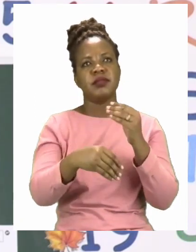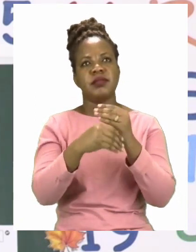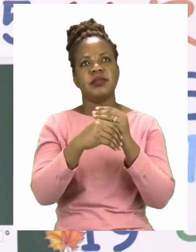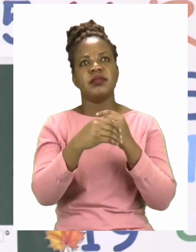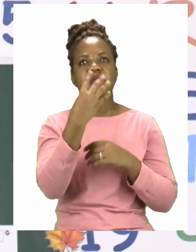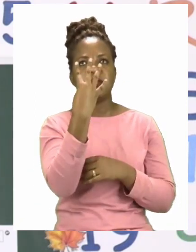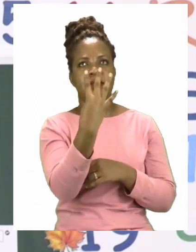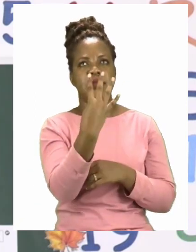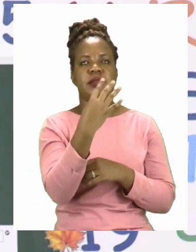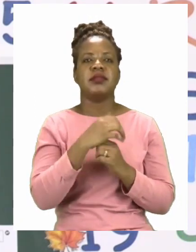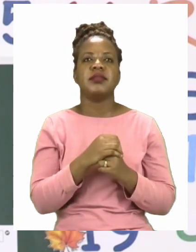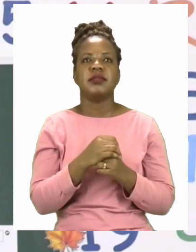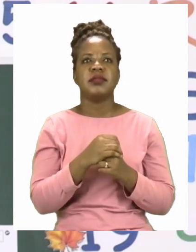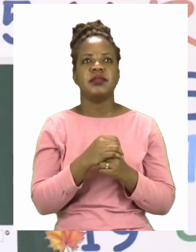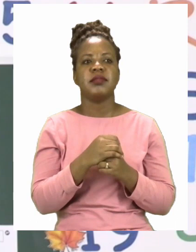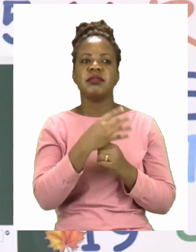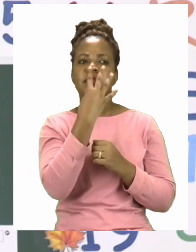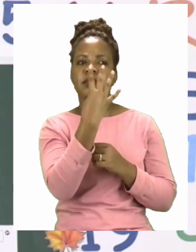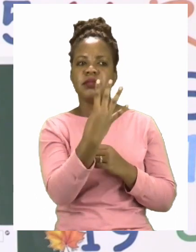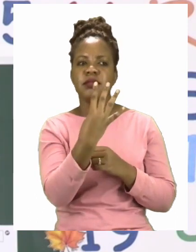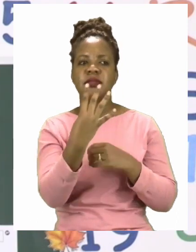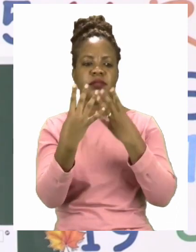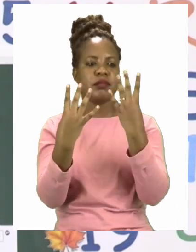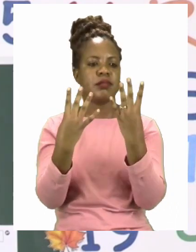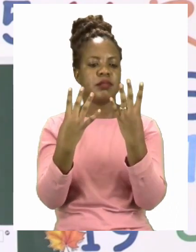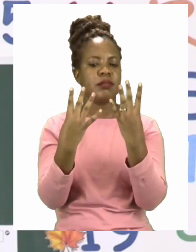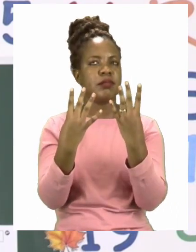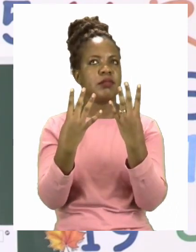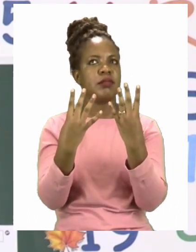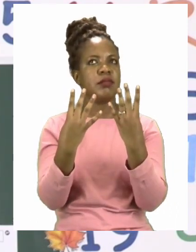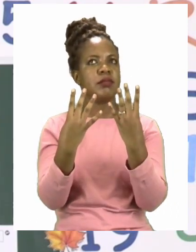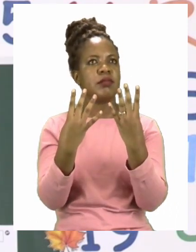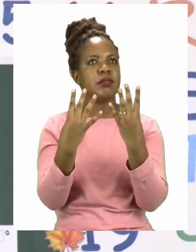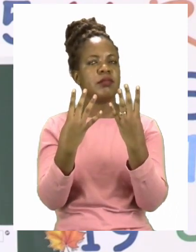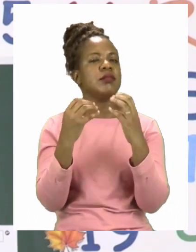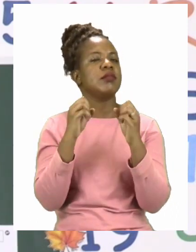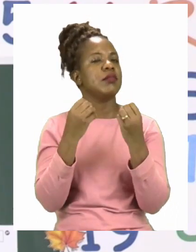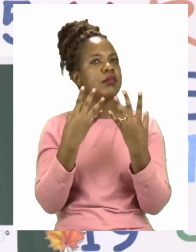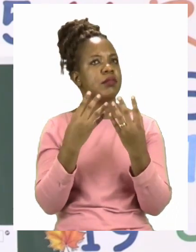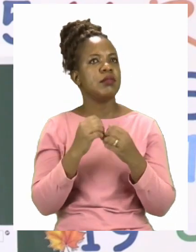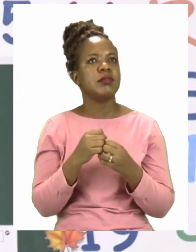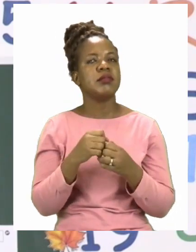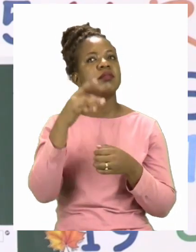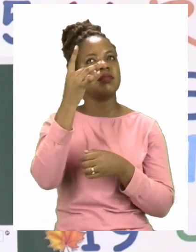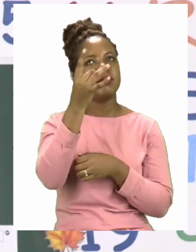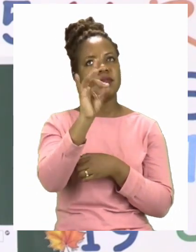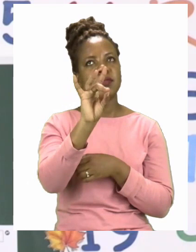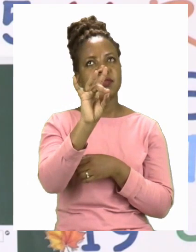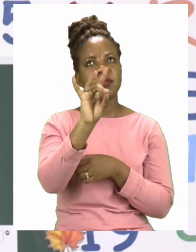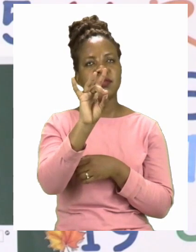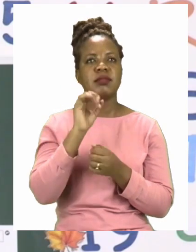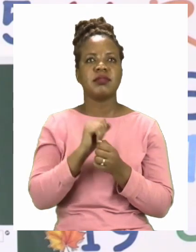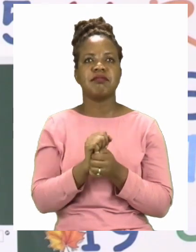plus 4. And 4 plus 4, my children, is, what is 4 plus 4? 8.